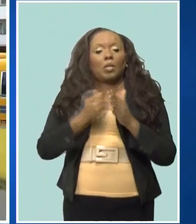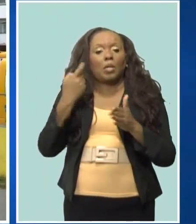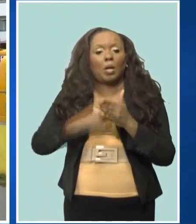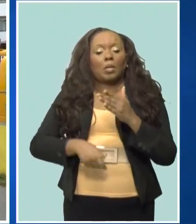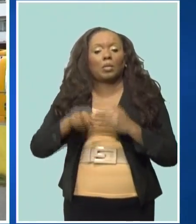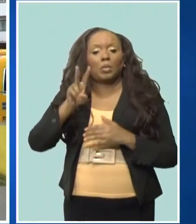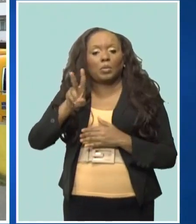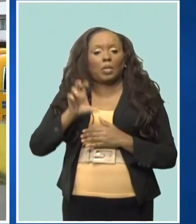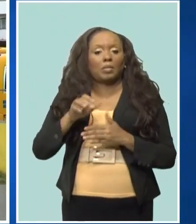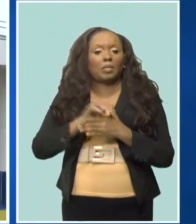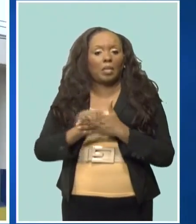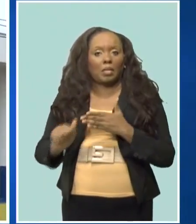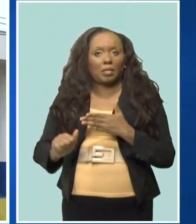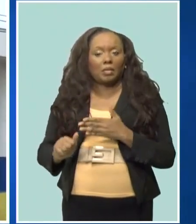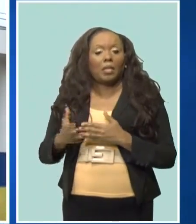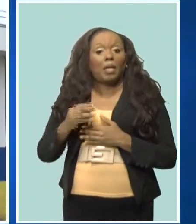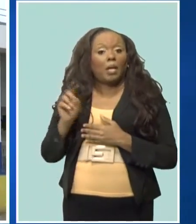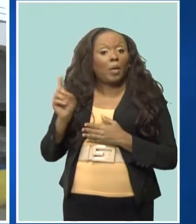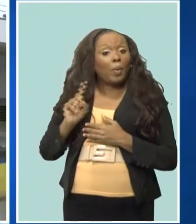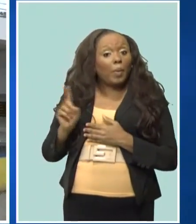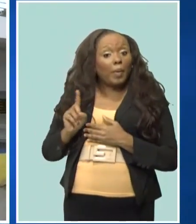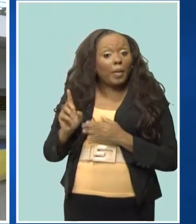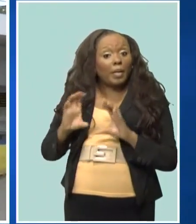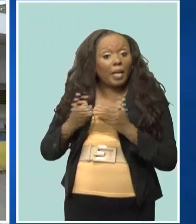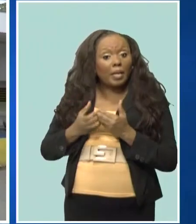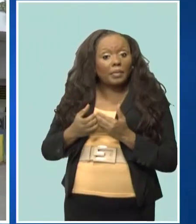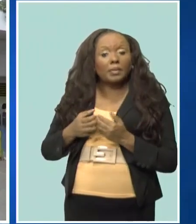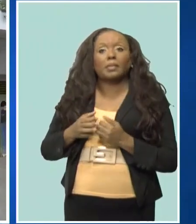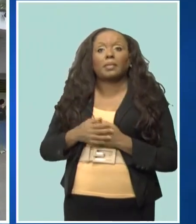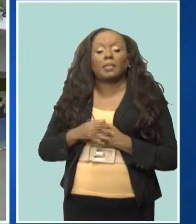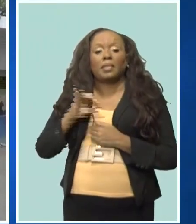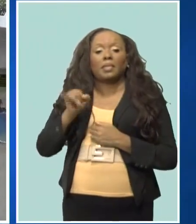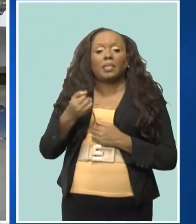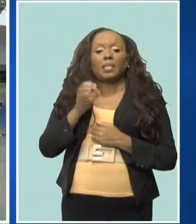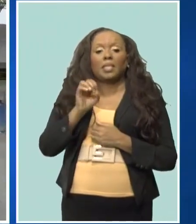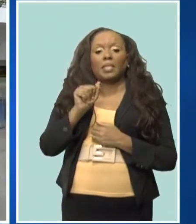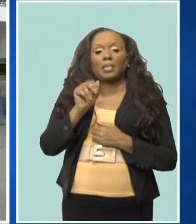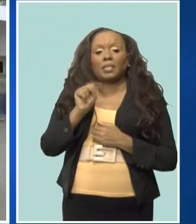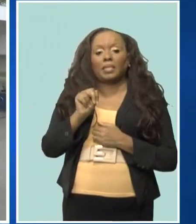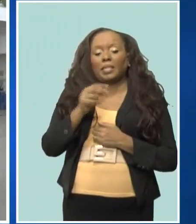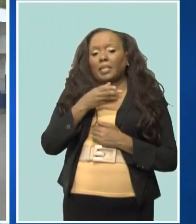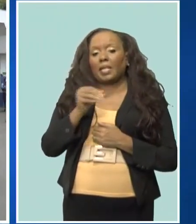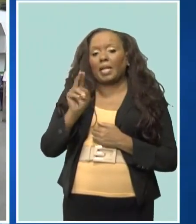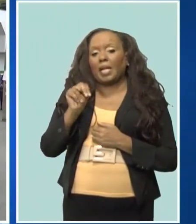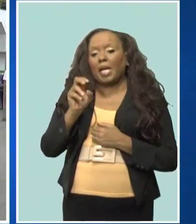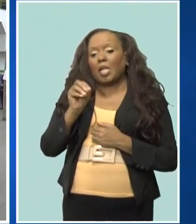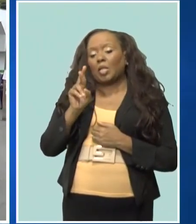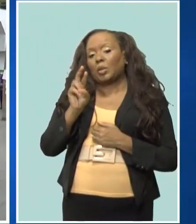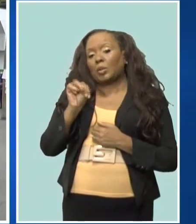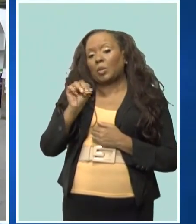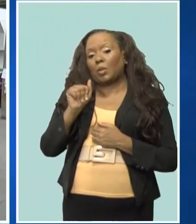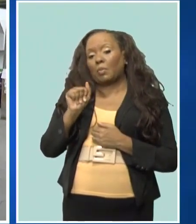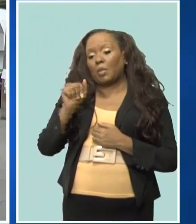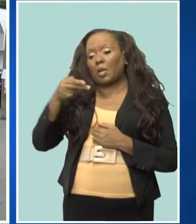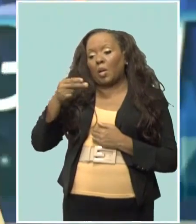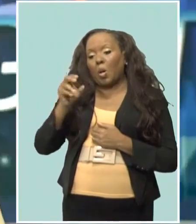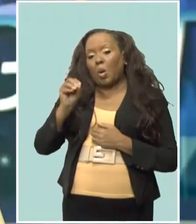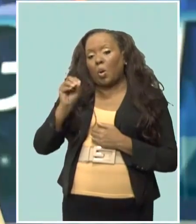it is being held at the Jean and Norma Holder Hospitality Institute. Onesta Henry, CBC